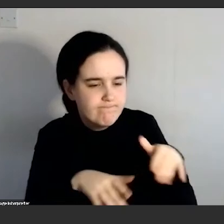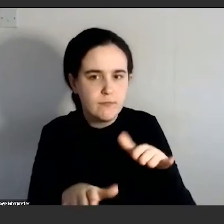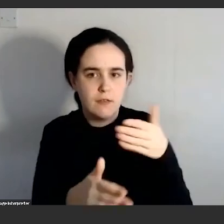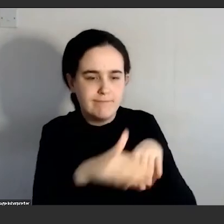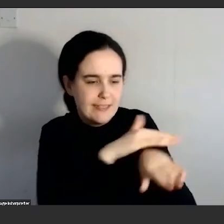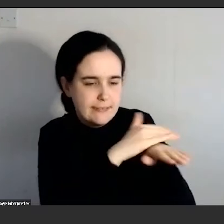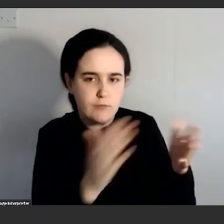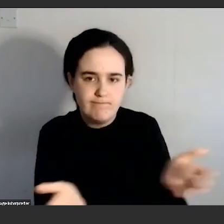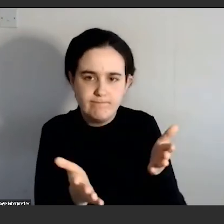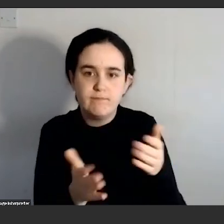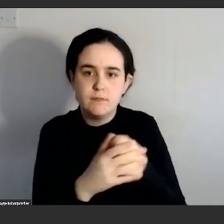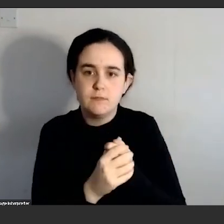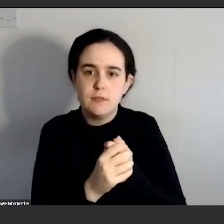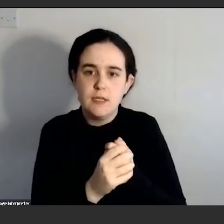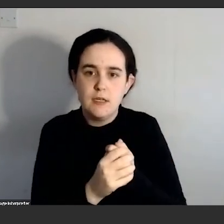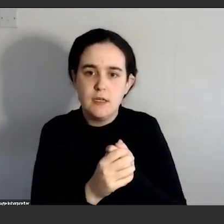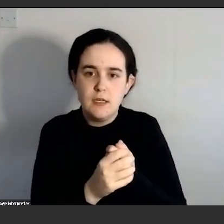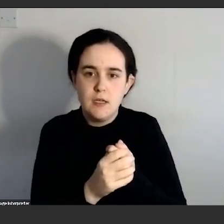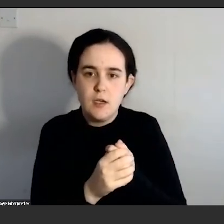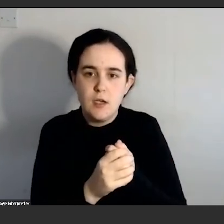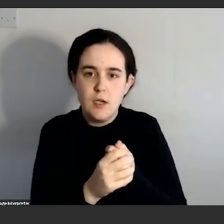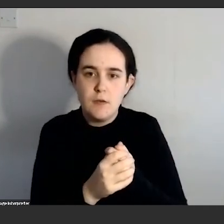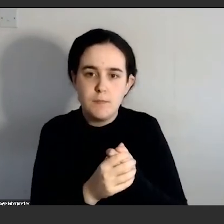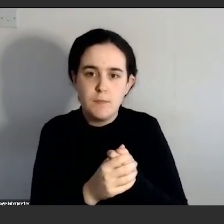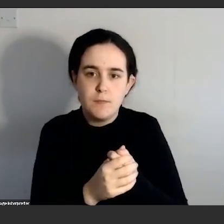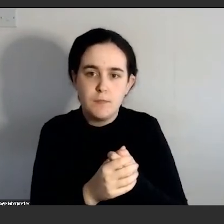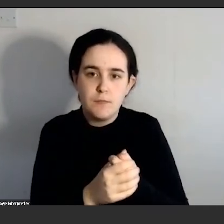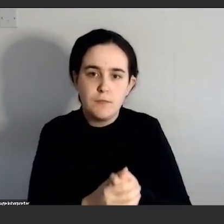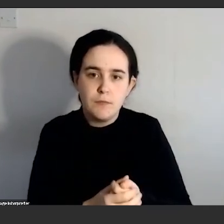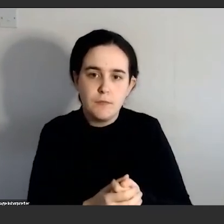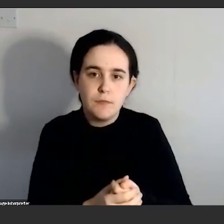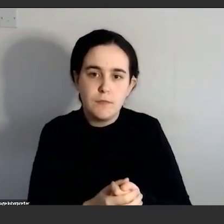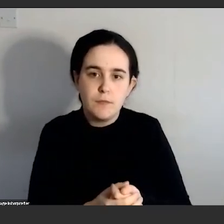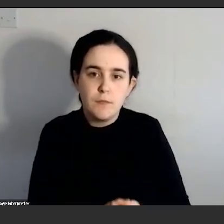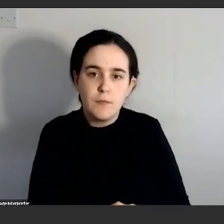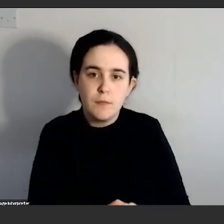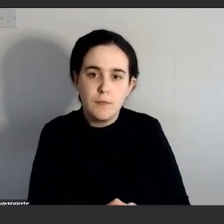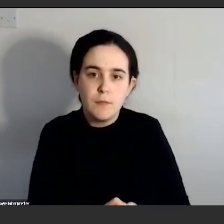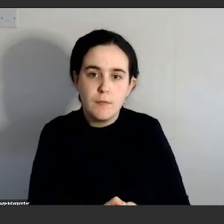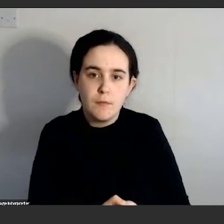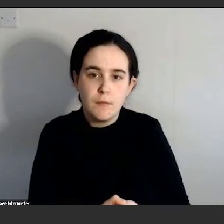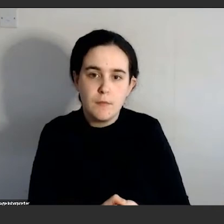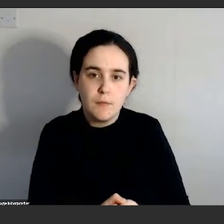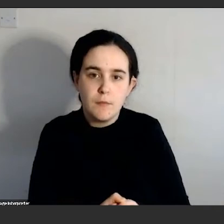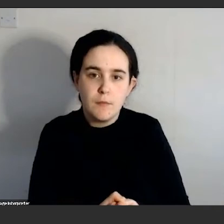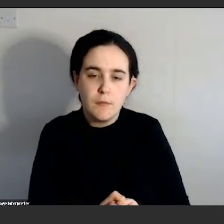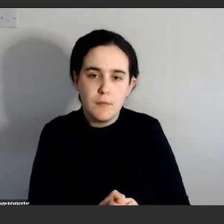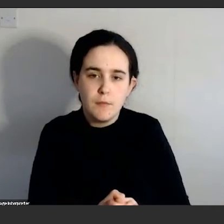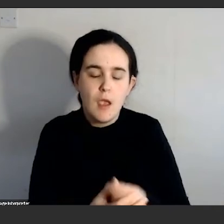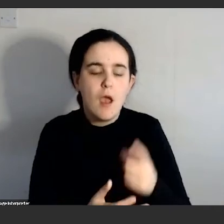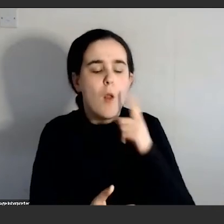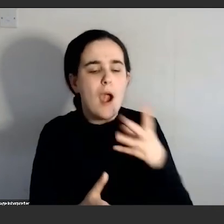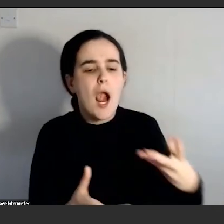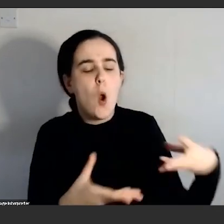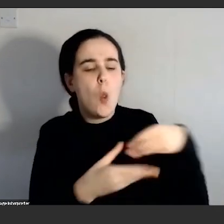and working for disabilities is going beyond the low-hanging fruits. Yeah. I'm